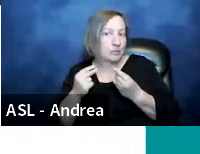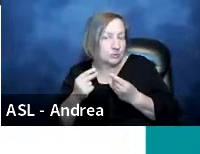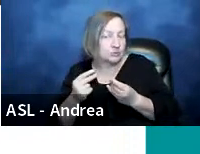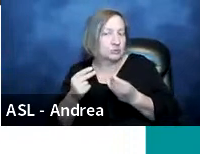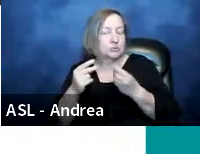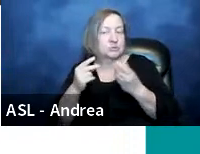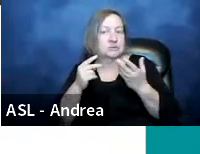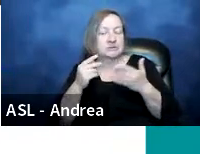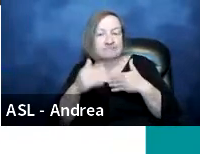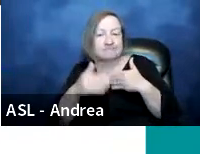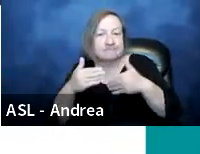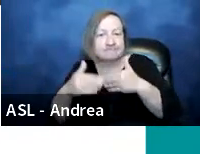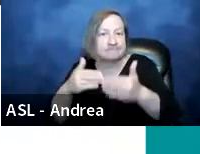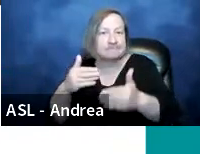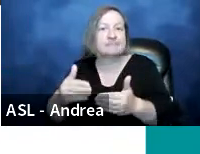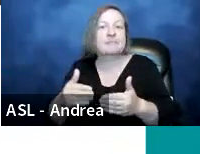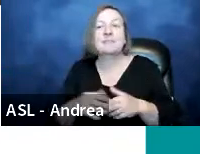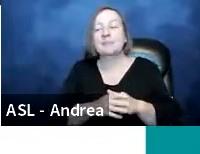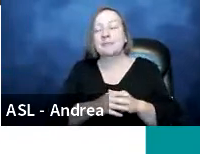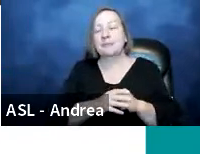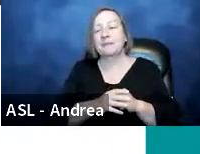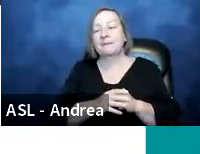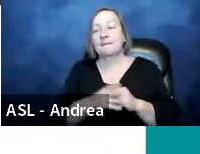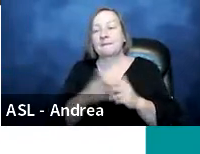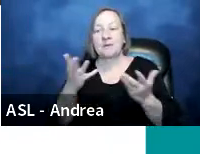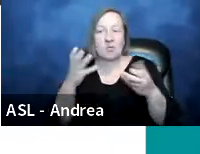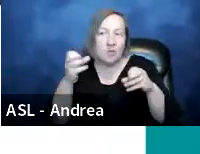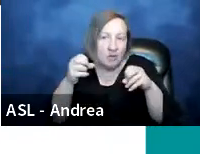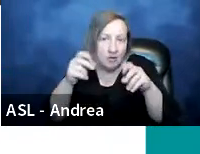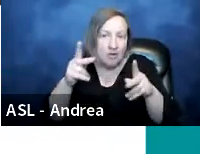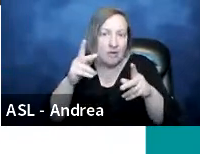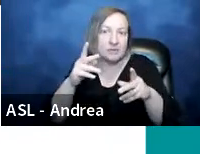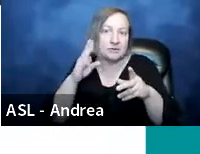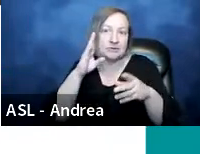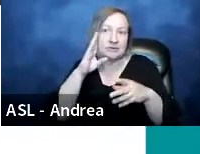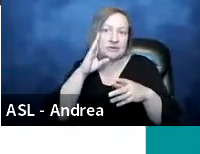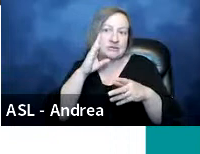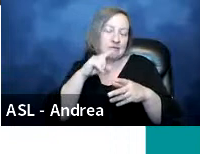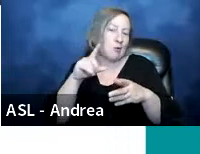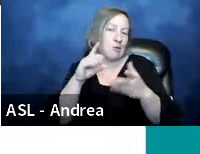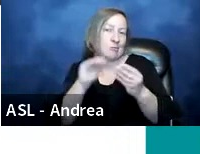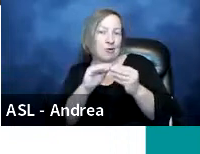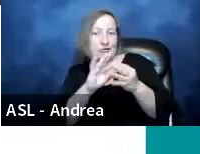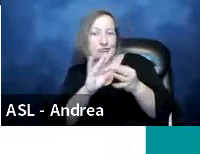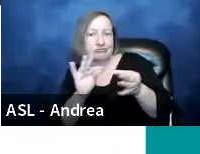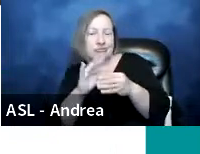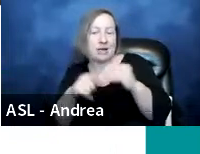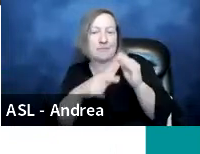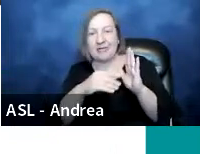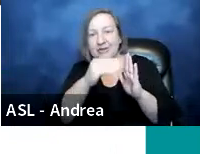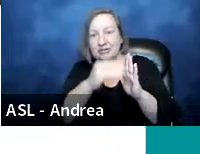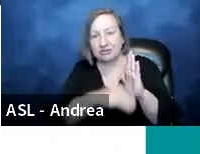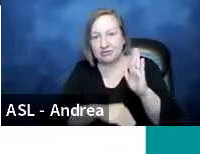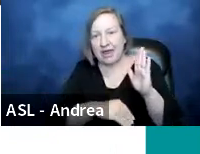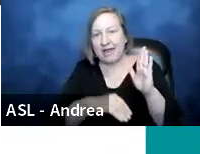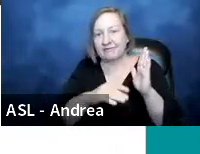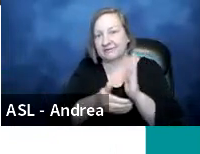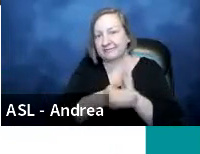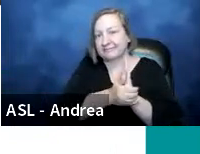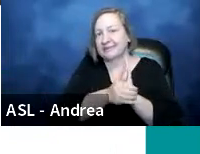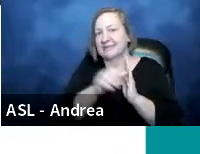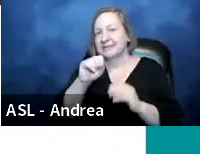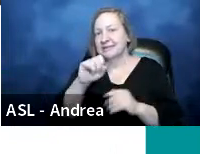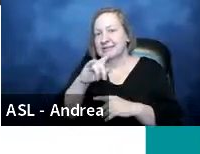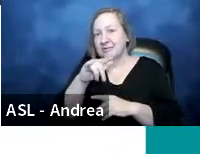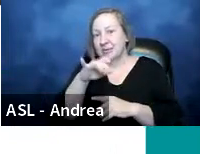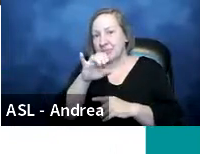and the coming opportunity for comments on the draft supplemental, which we will release late